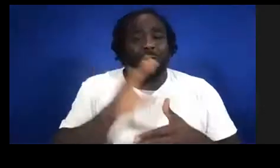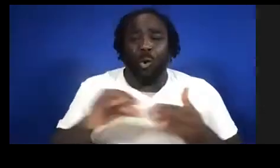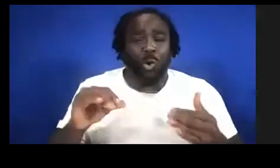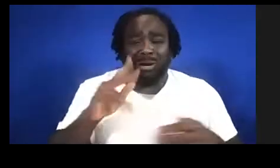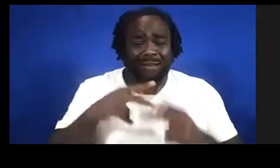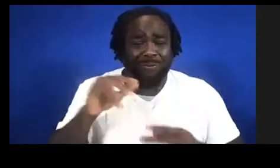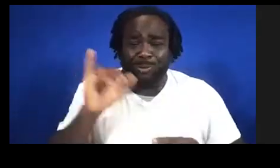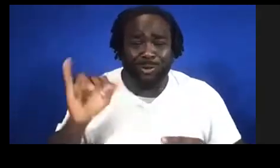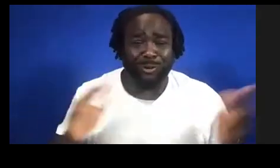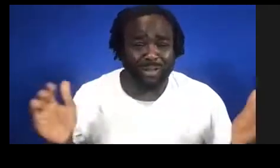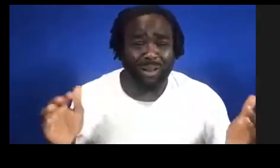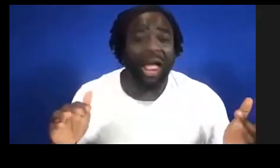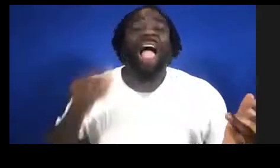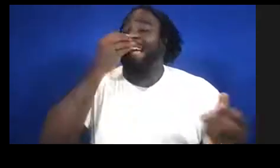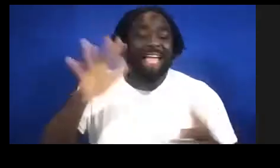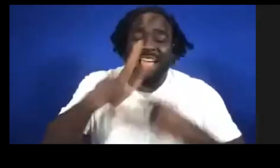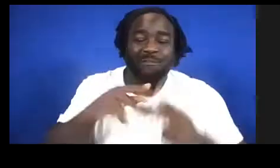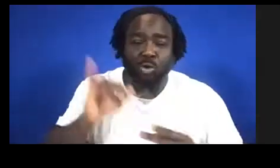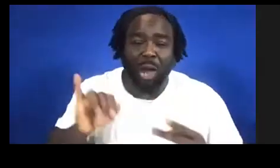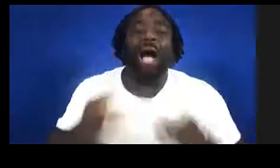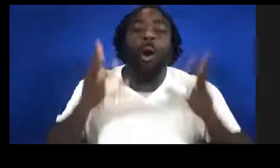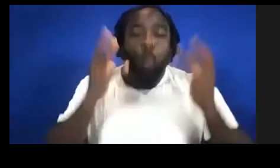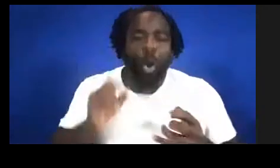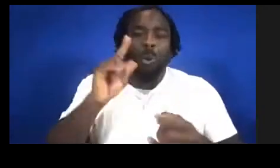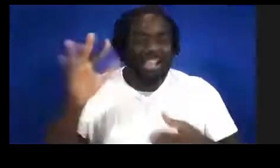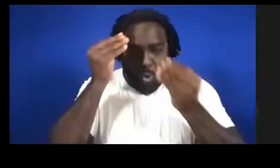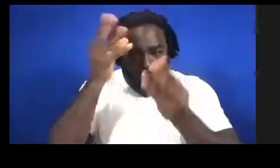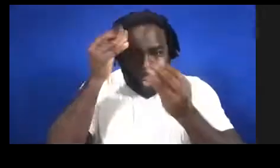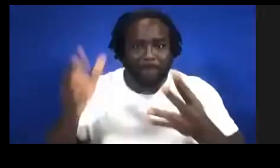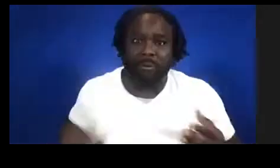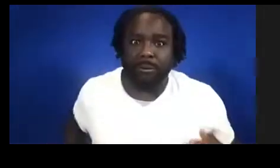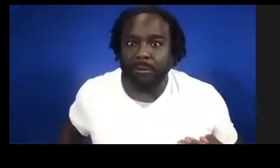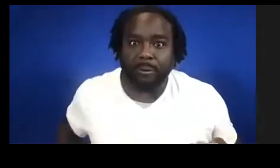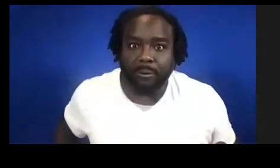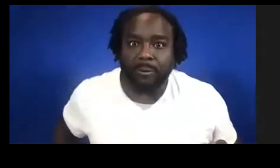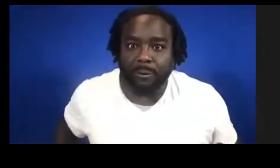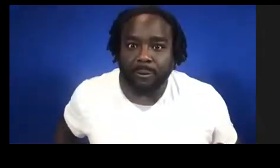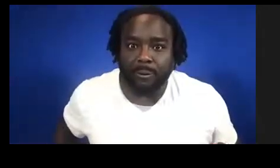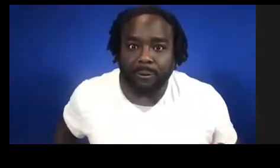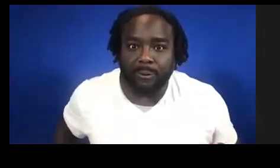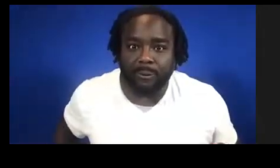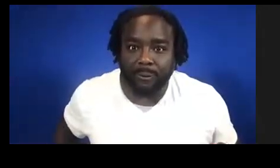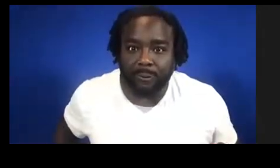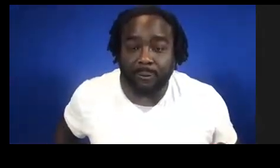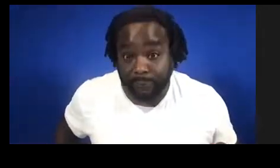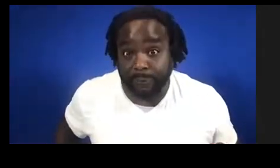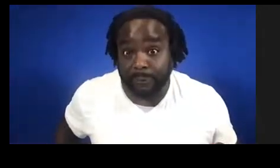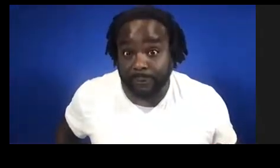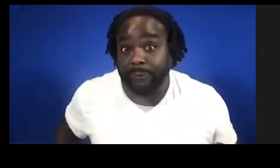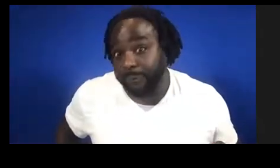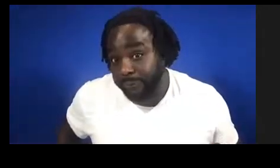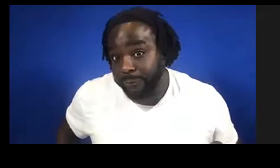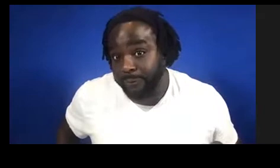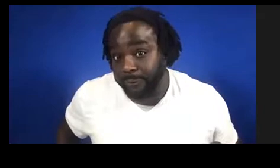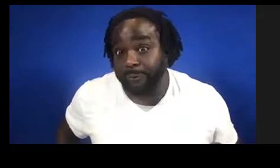You know, you see like the general or whatever, it's like $25 a month. I don't care what kind of insurance you got. I'm gonna need to get your